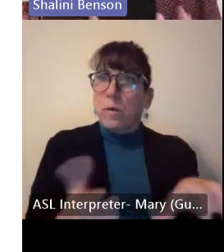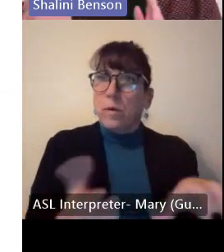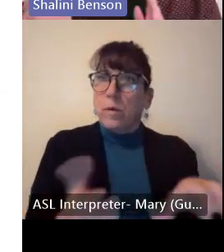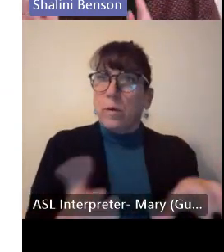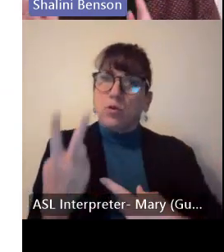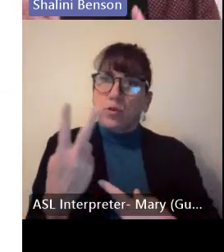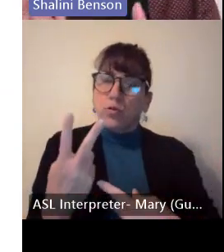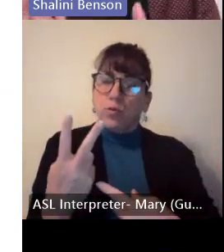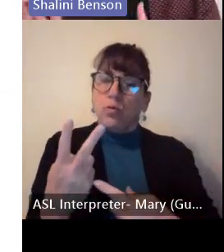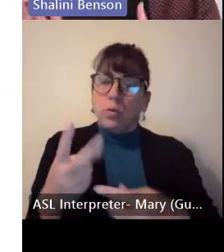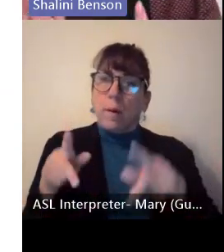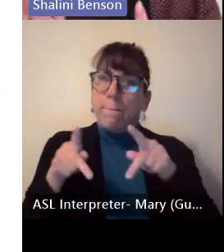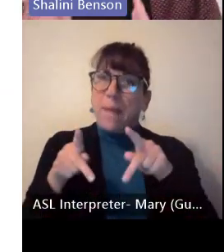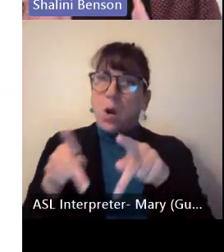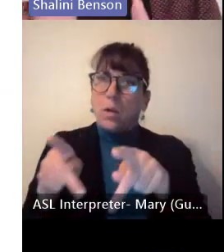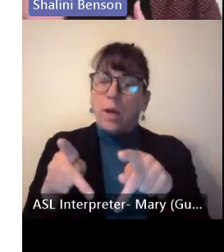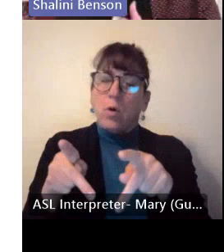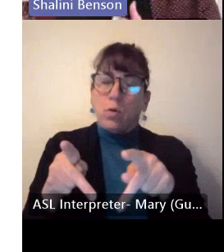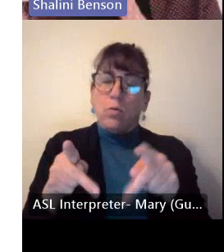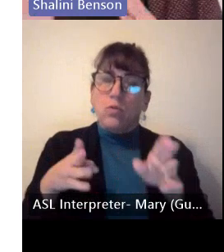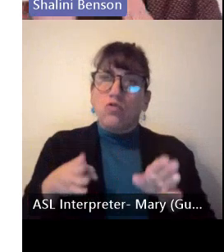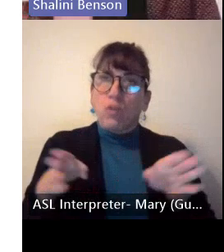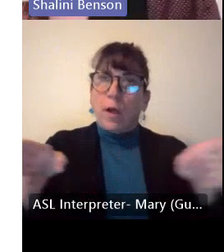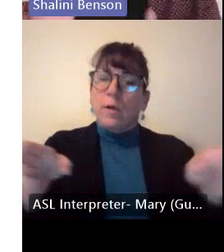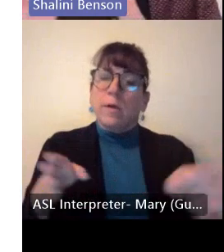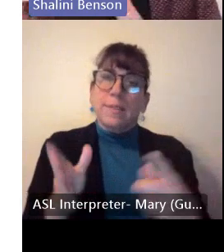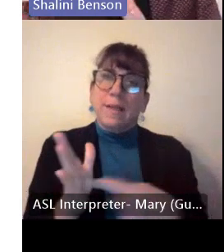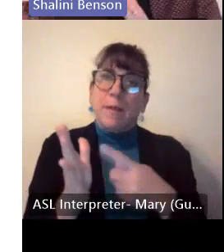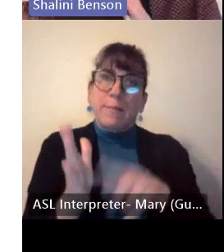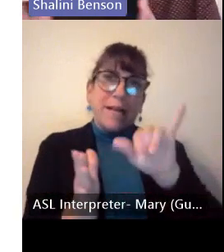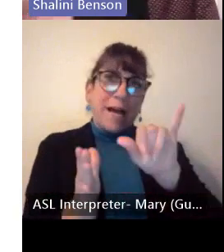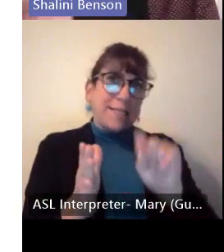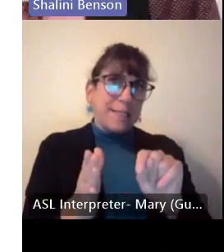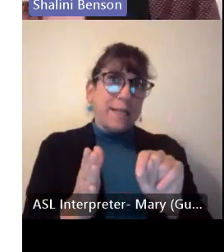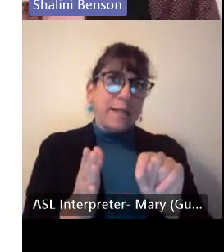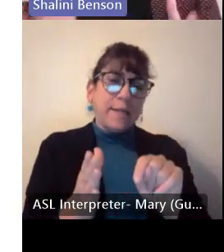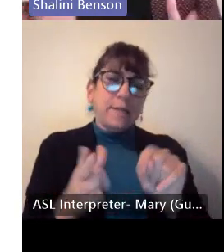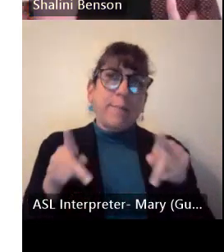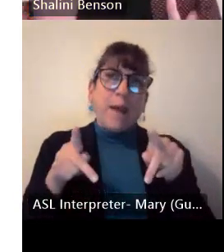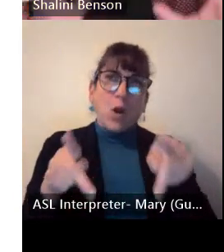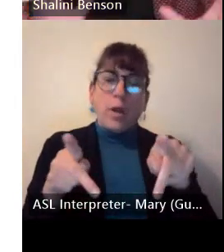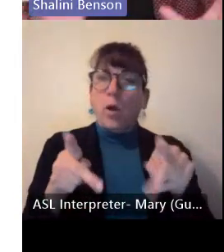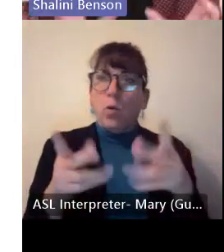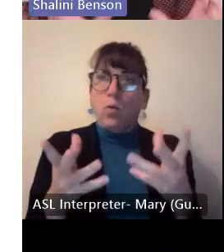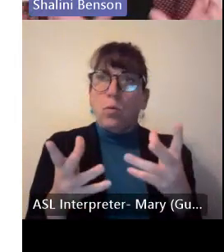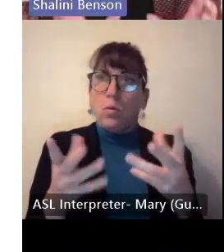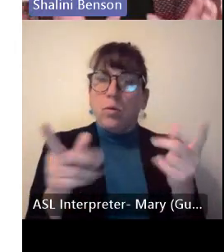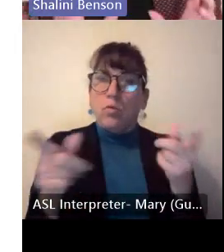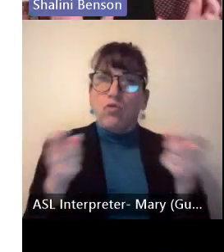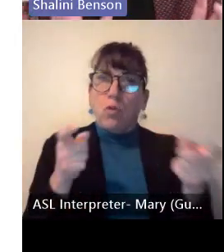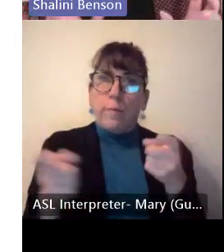parallel tracks, we can sometimes have IT in a parallel track controlled by the CFO. And A-11 asks for a lot of